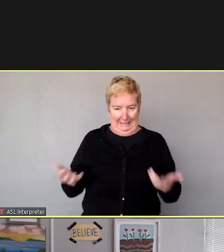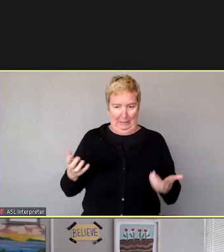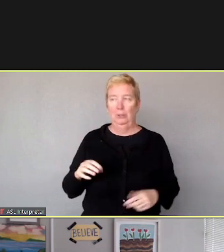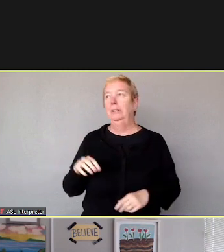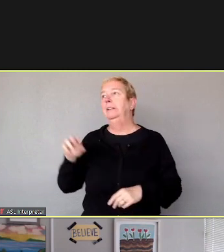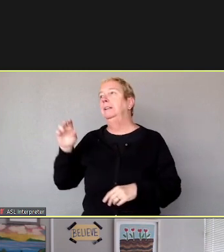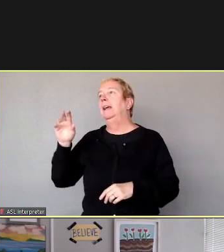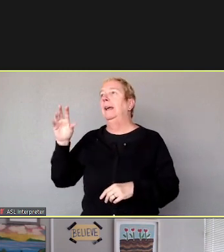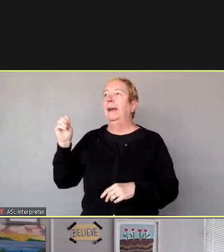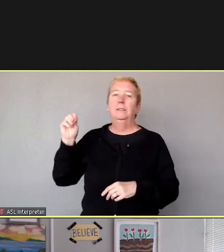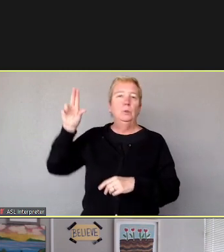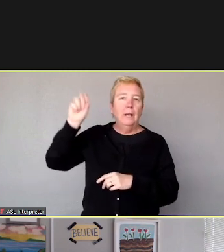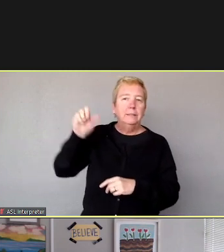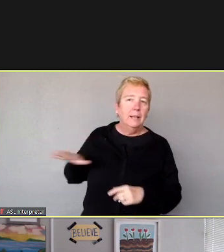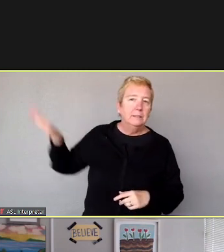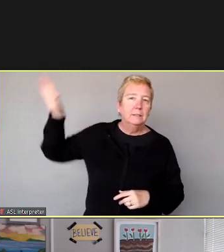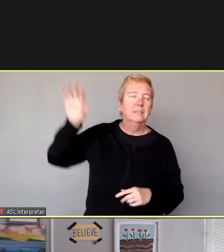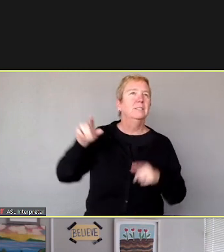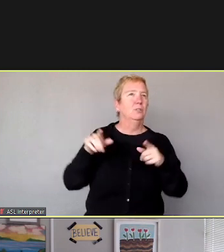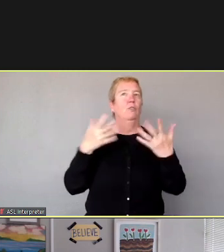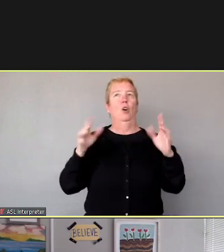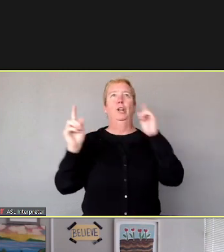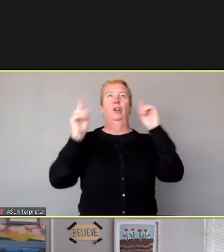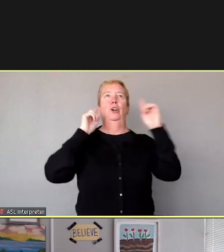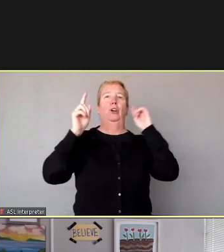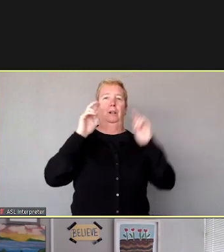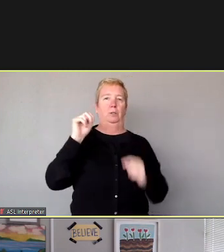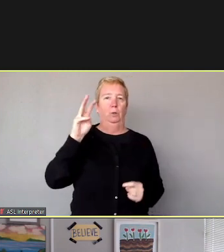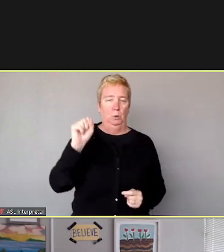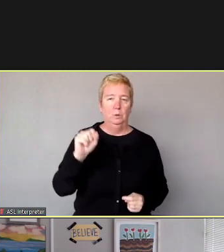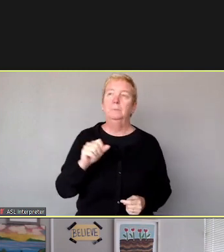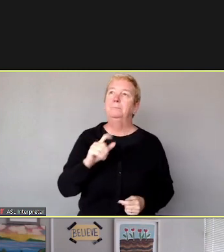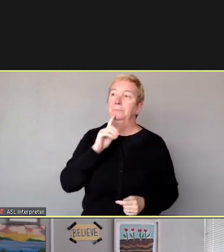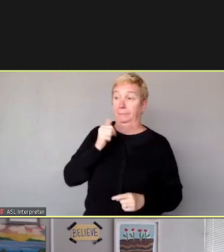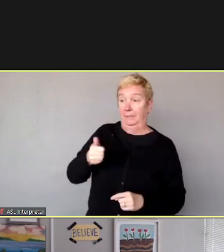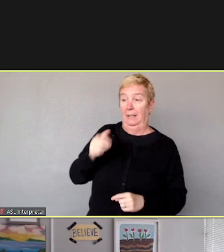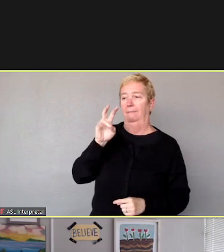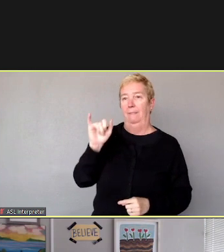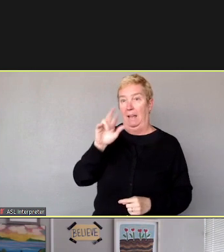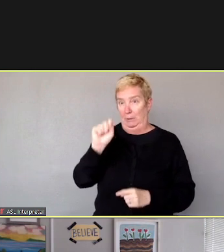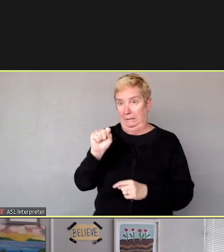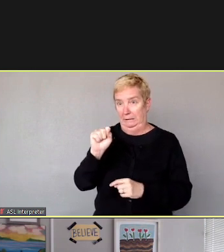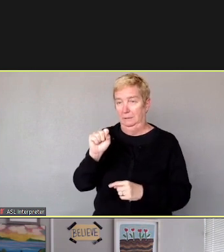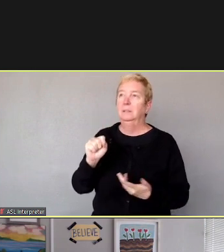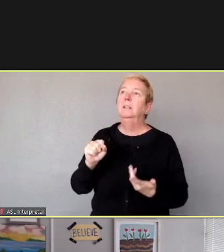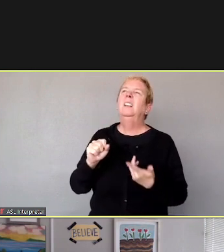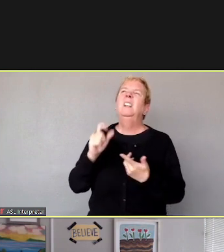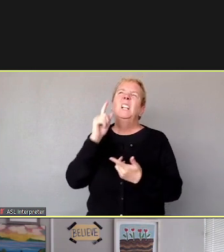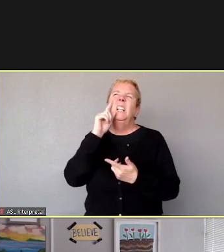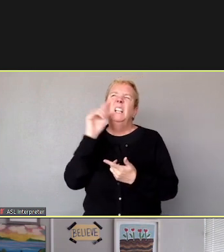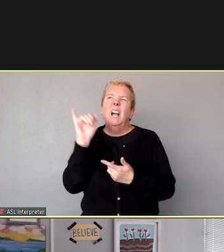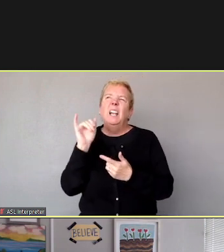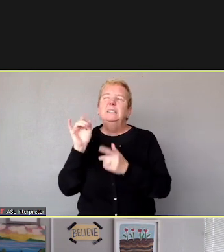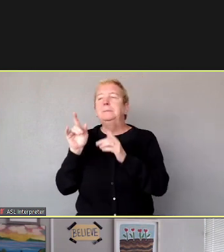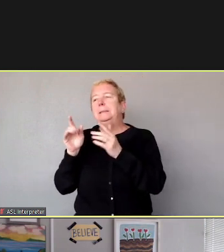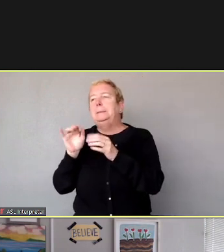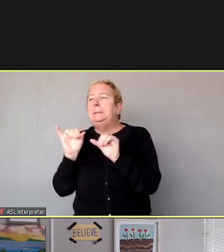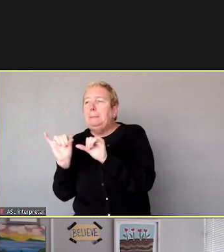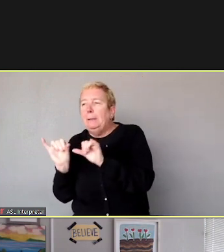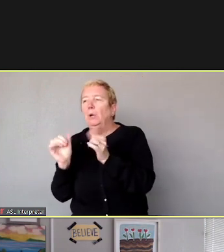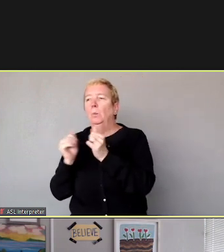Mexico. I've probably heard a lot about this in the news, but it's a viral infection in the same family as smallpox. It doesn't